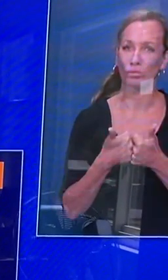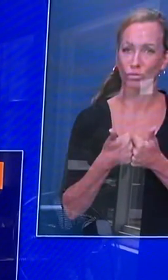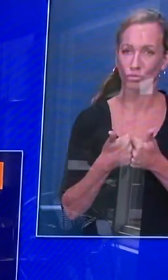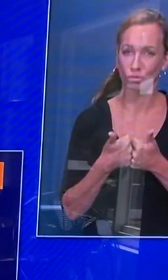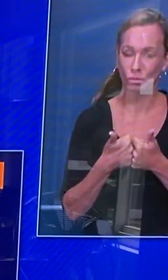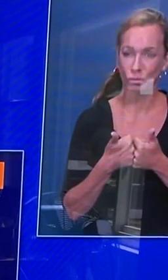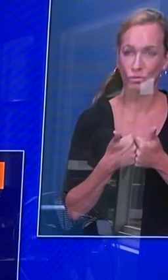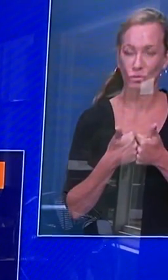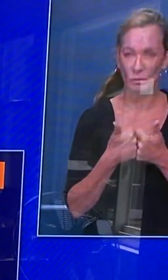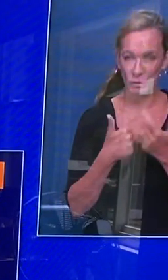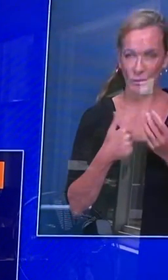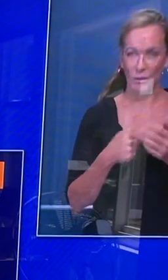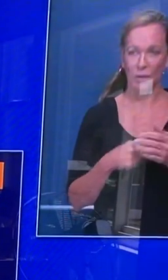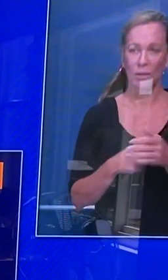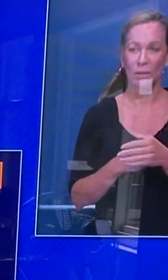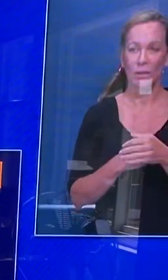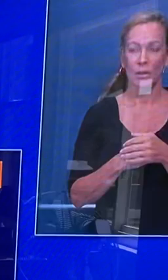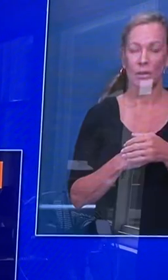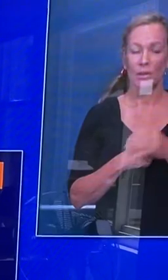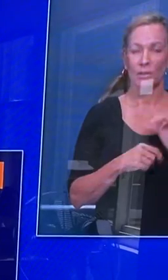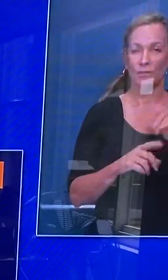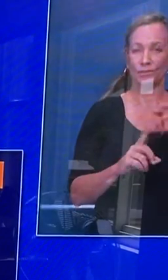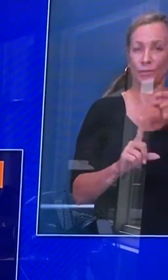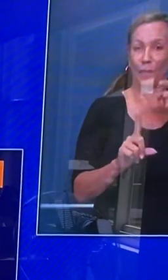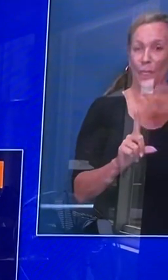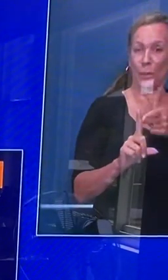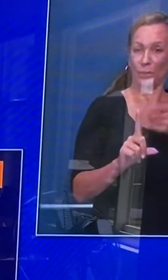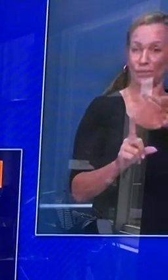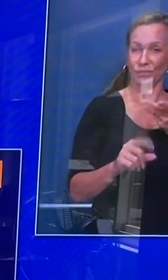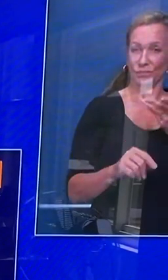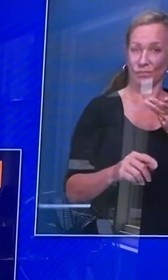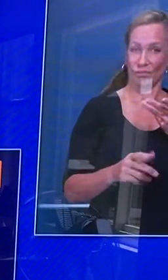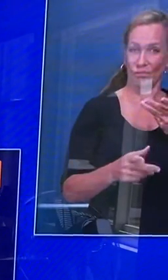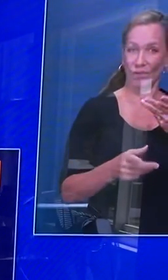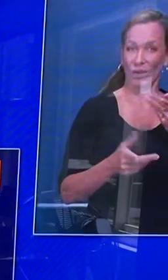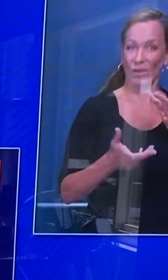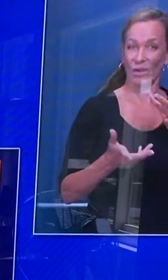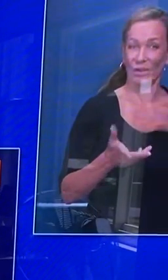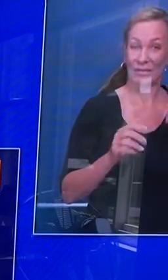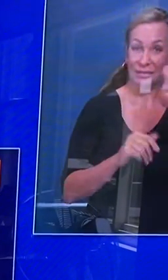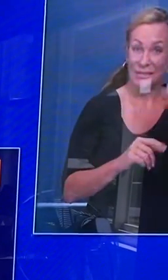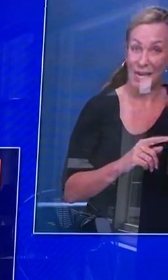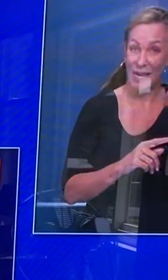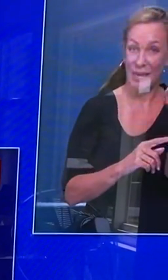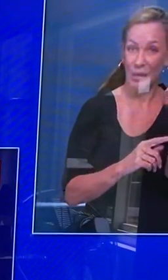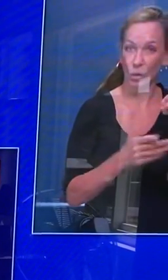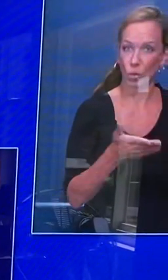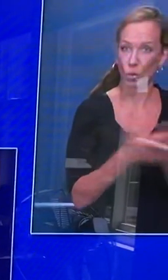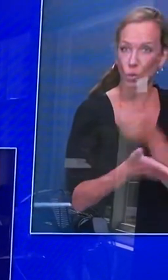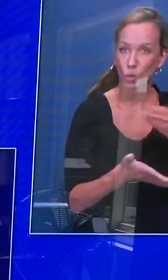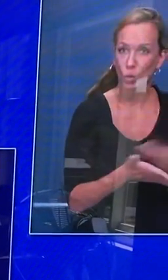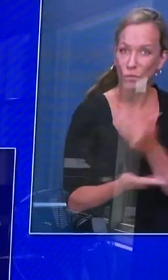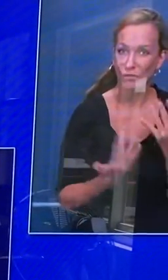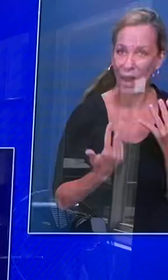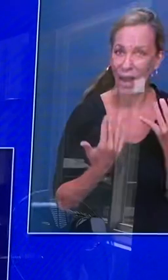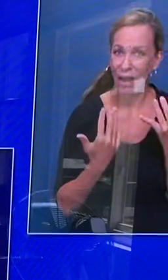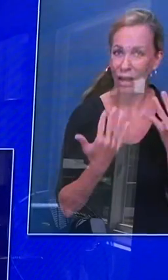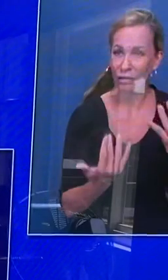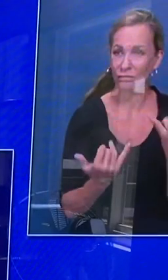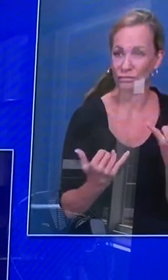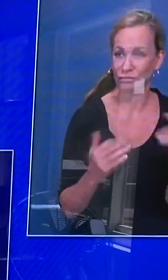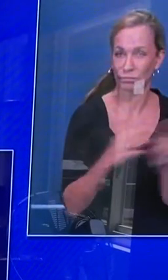make the point to say there's been 10 new fires, but I want to make an additional point, and that is there are a lot of sleeper fires